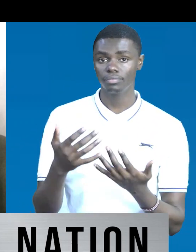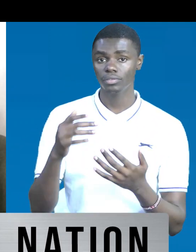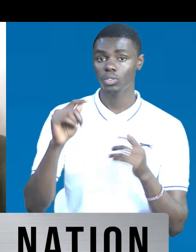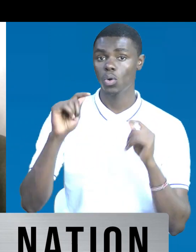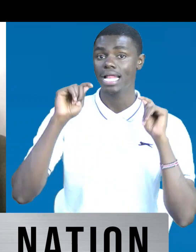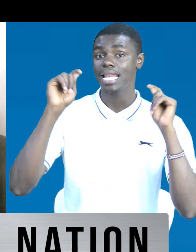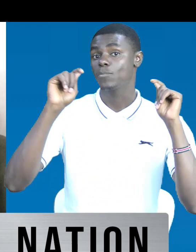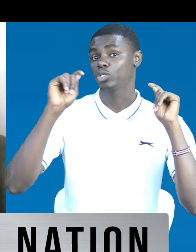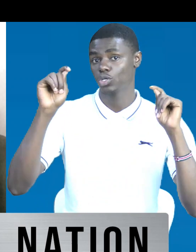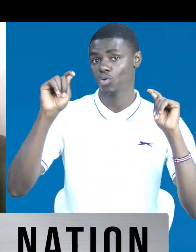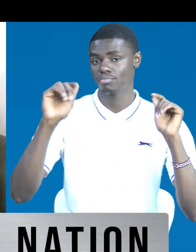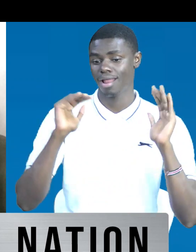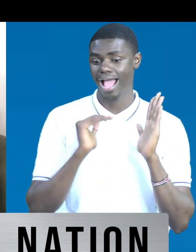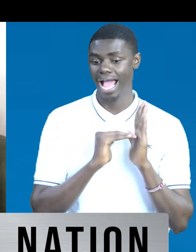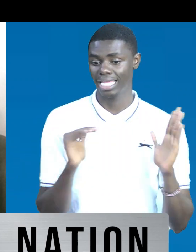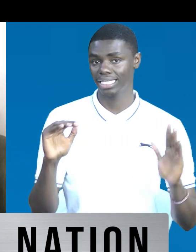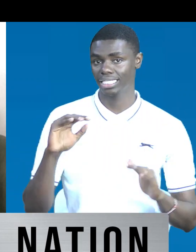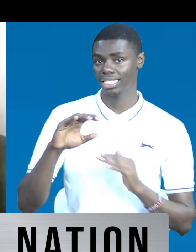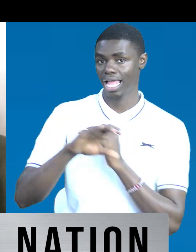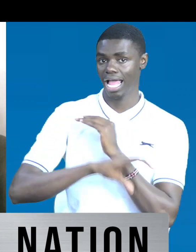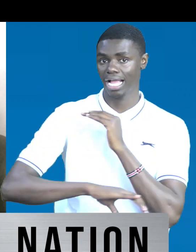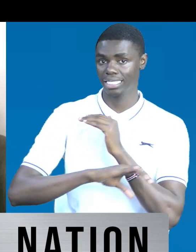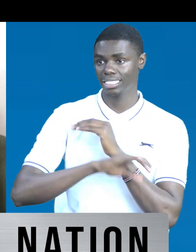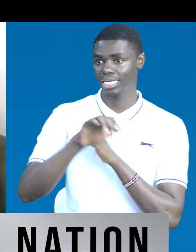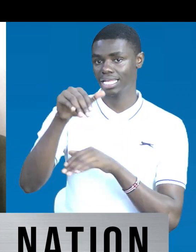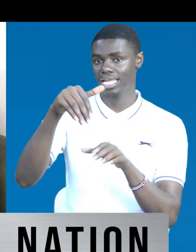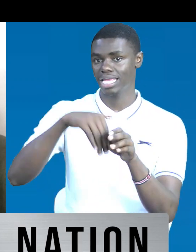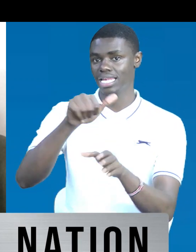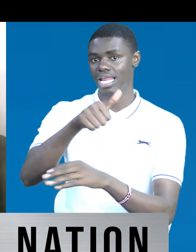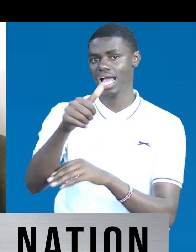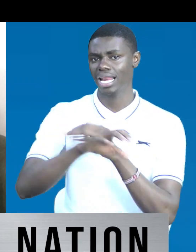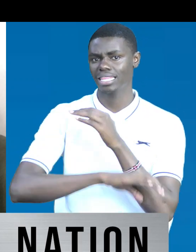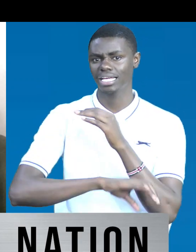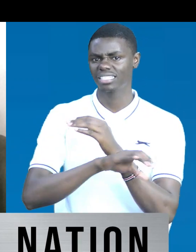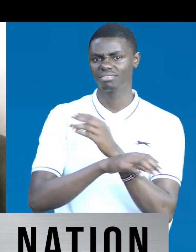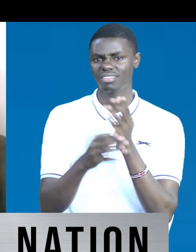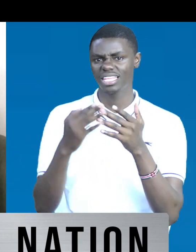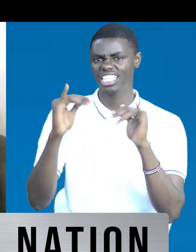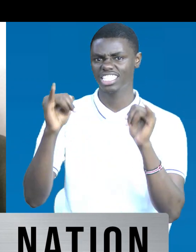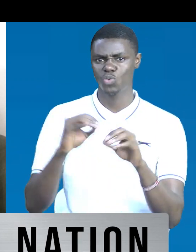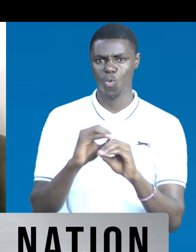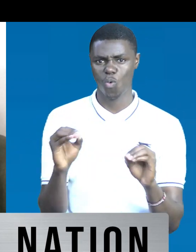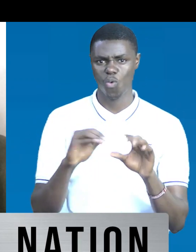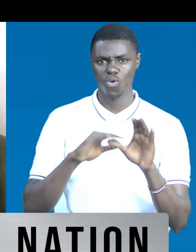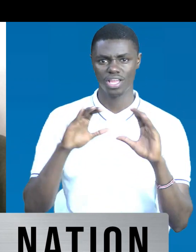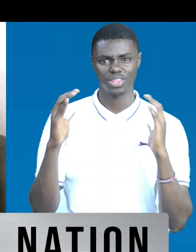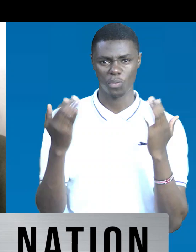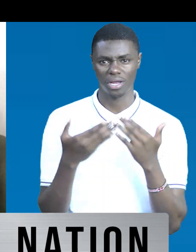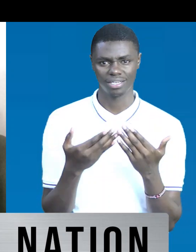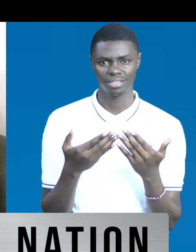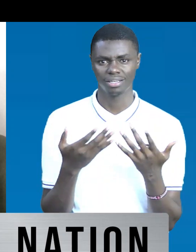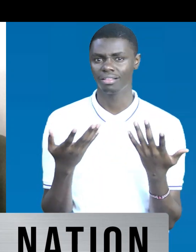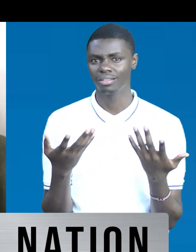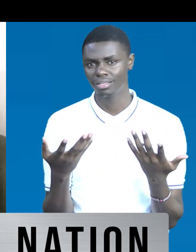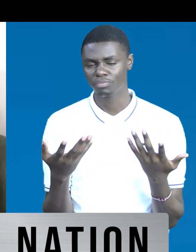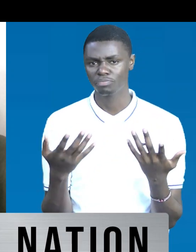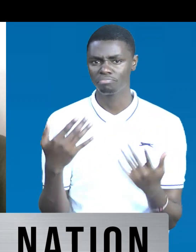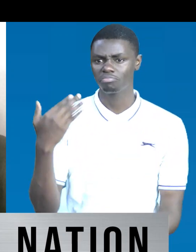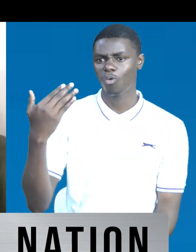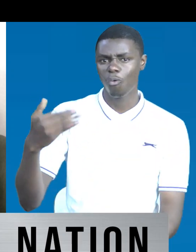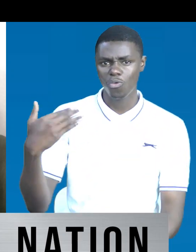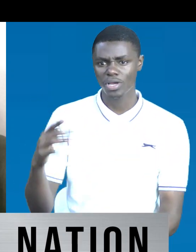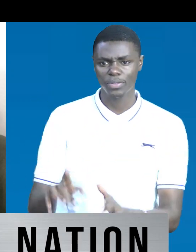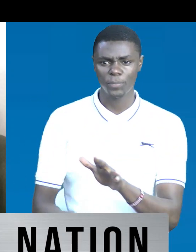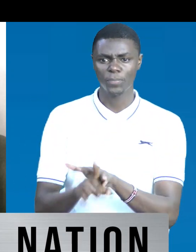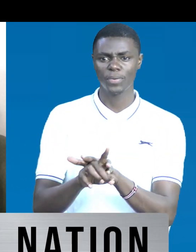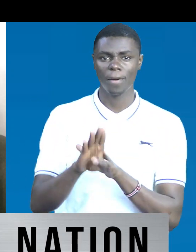Demonstrations against a country in another country are not things that are new in the world. They're always triggered